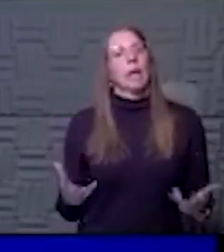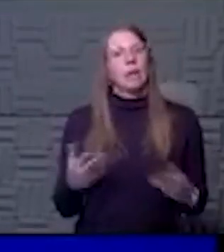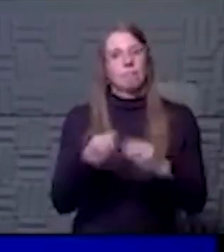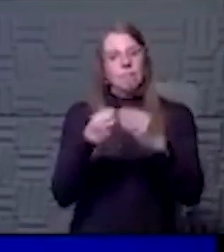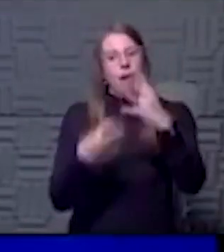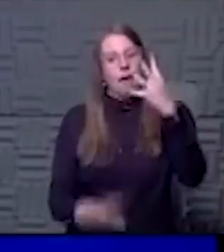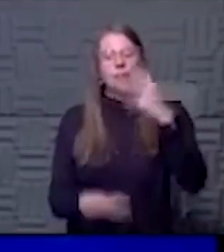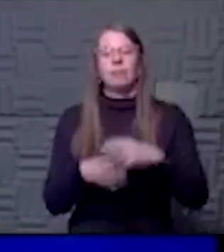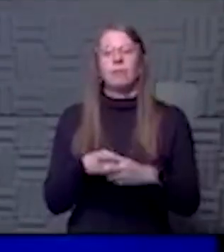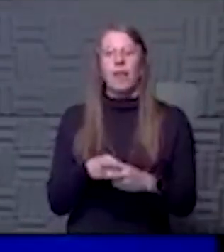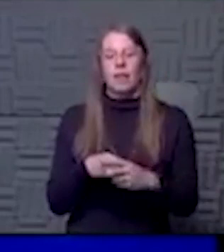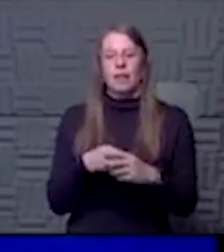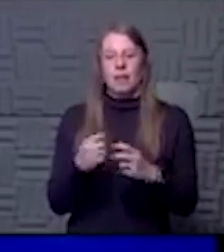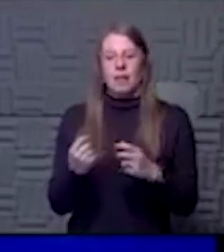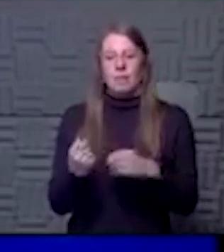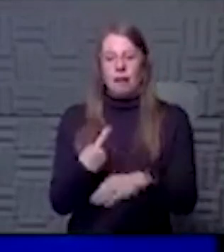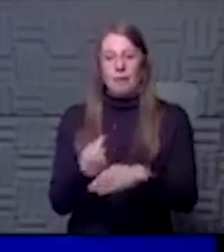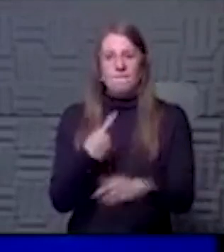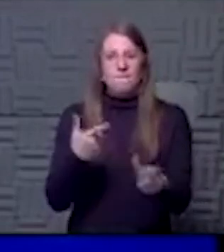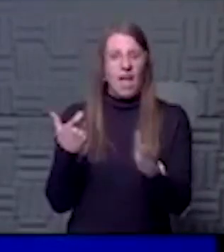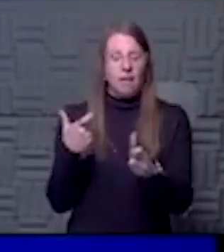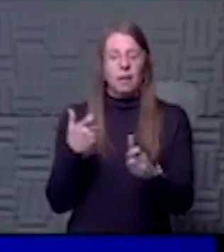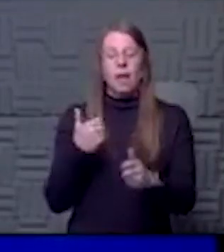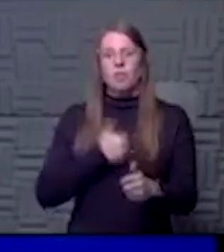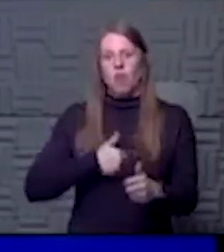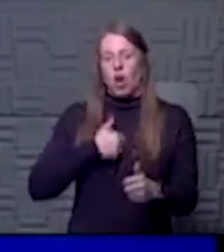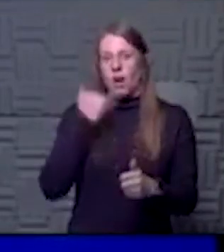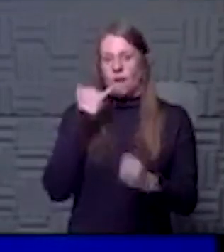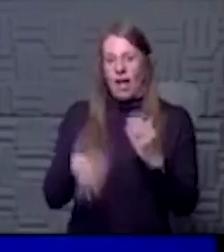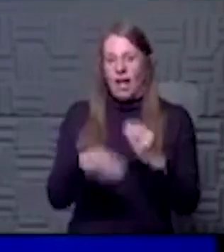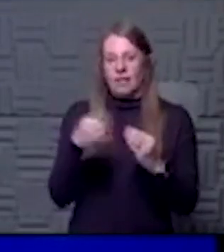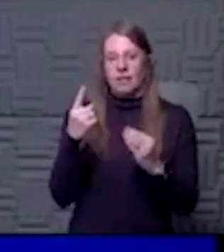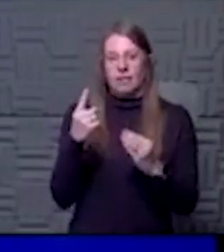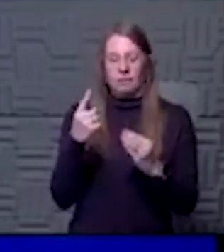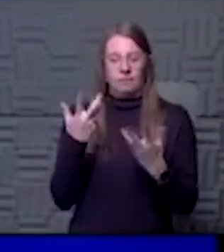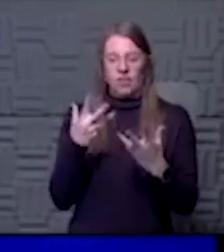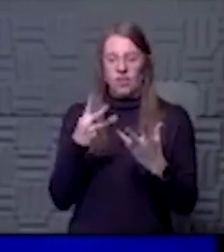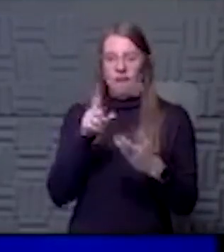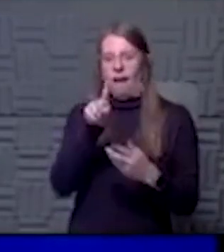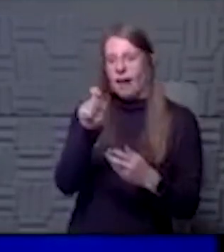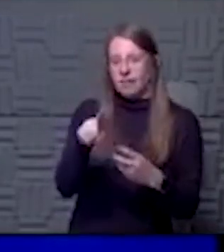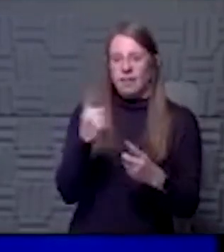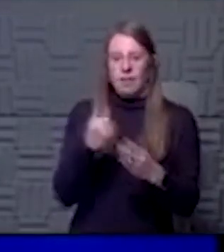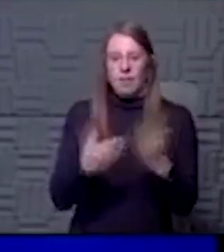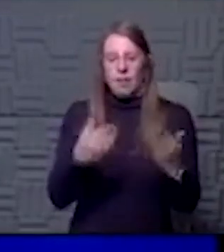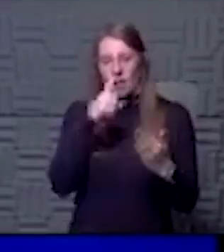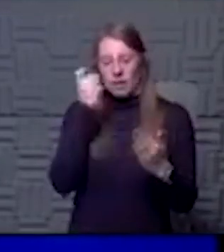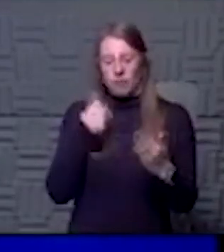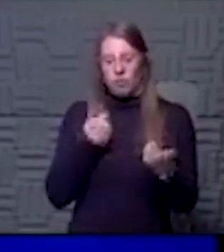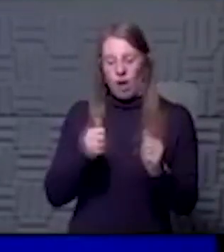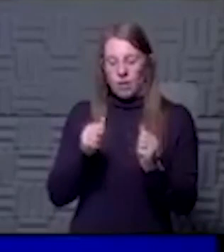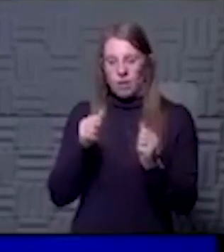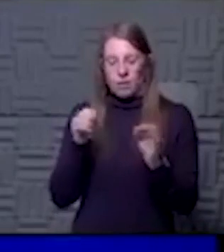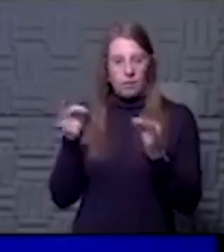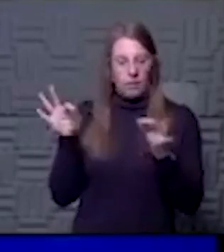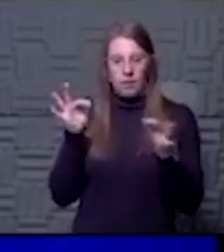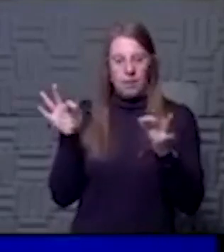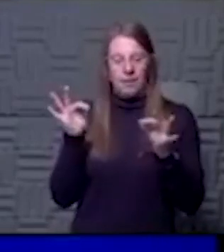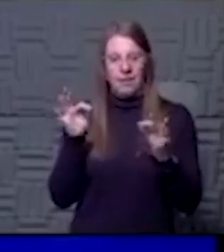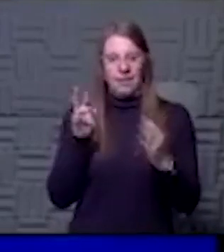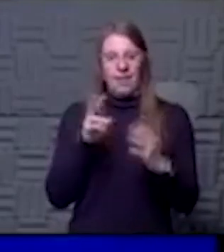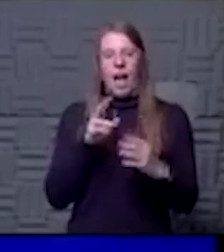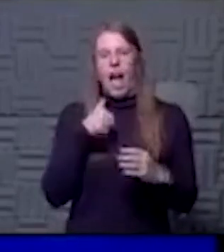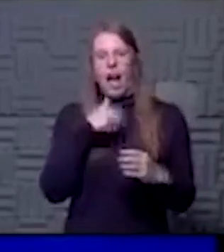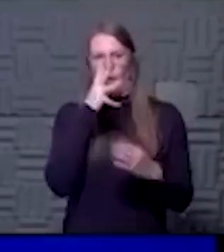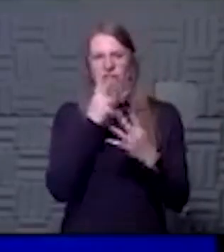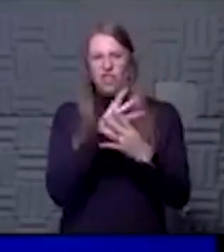shocker. And they came in so fast that please forgive me if I ask something that you've already answered because I was Okay. trying to divide my time. I'll filter it right